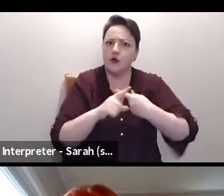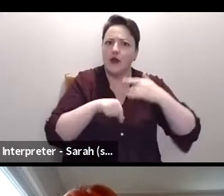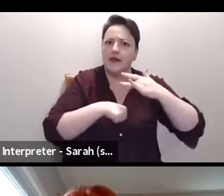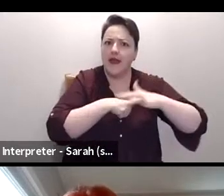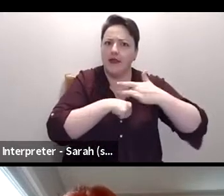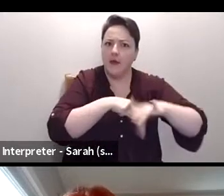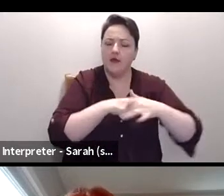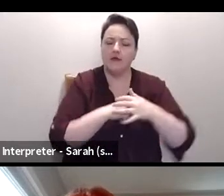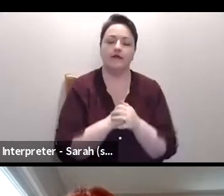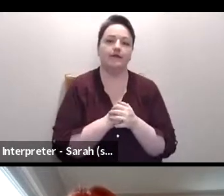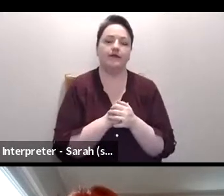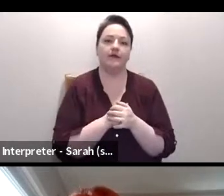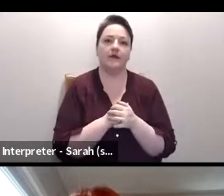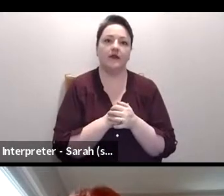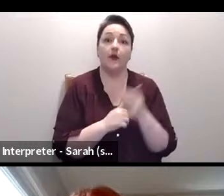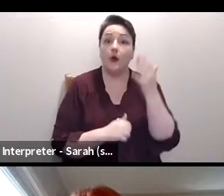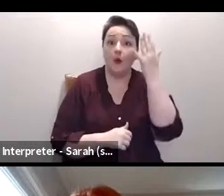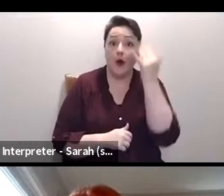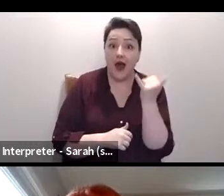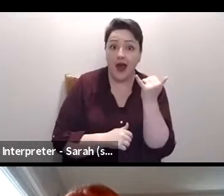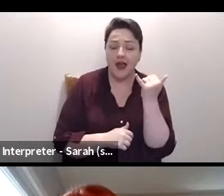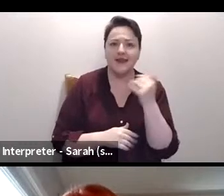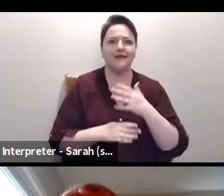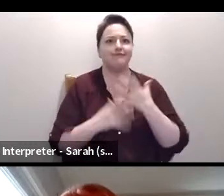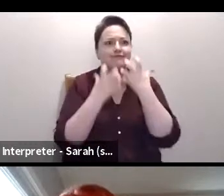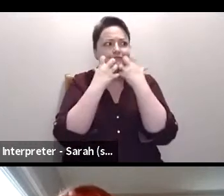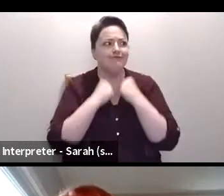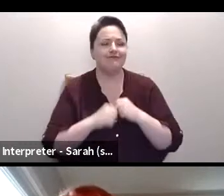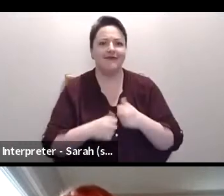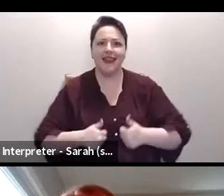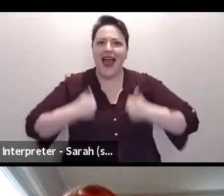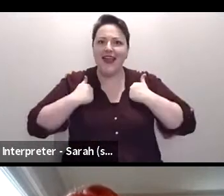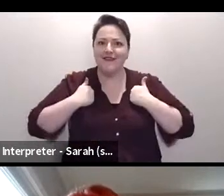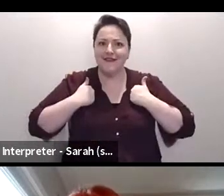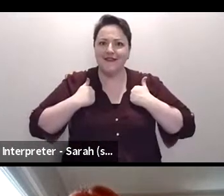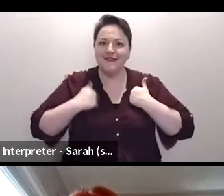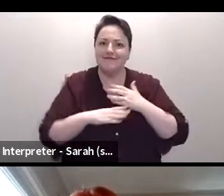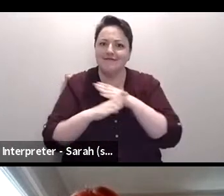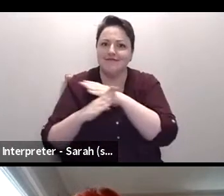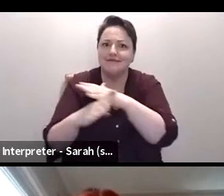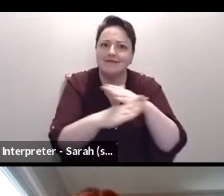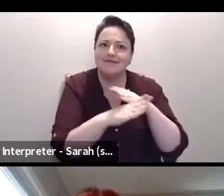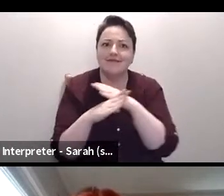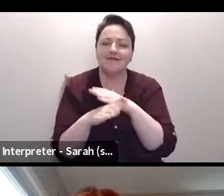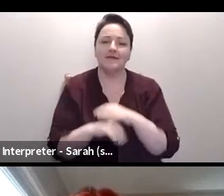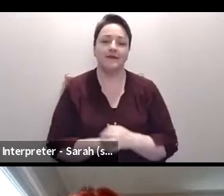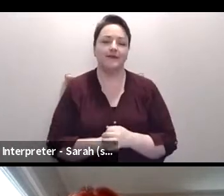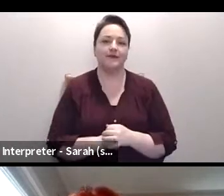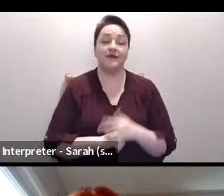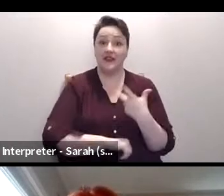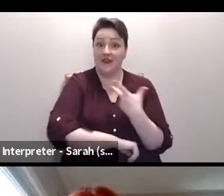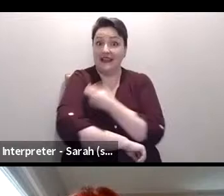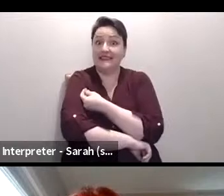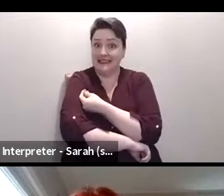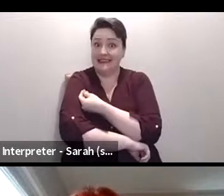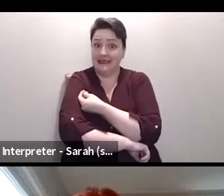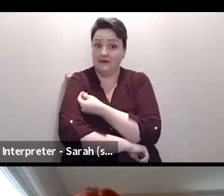along the lines of preserving life. And then the question of whether a vaccine is derived